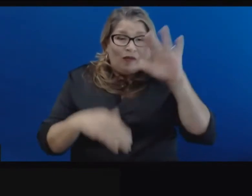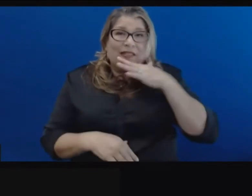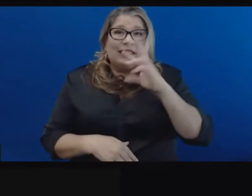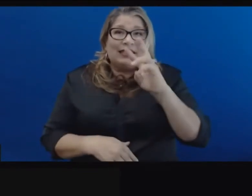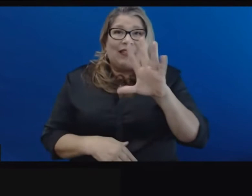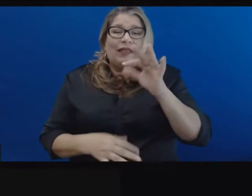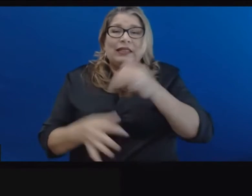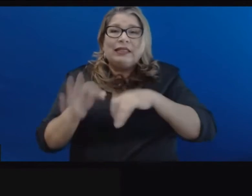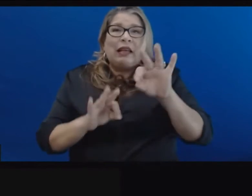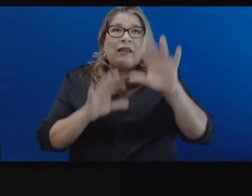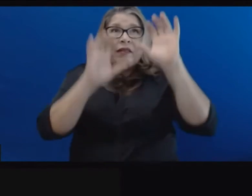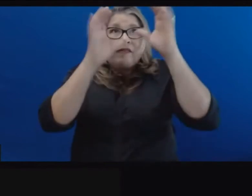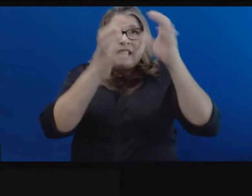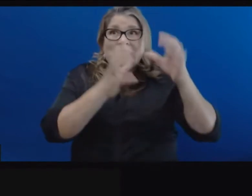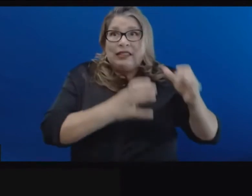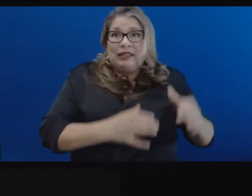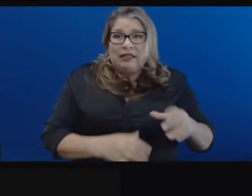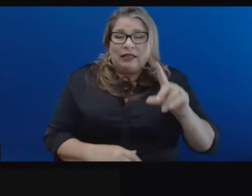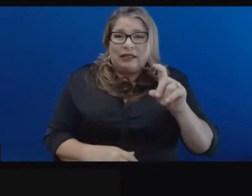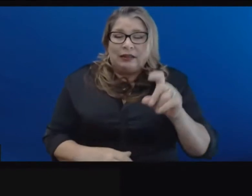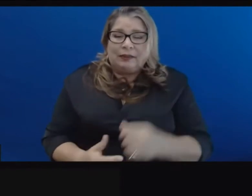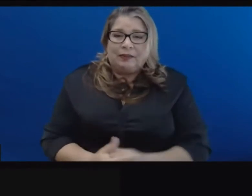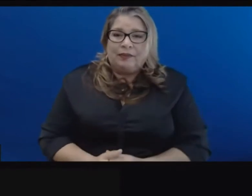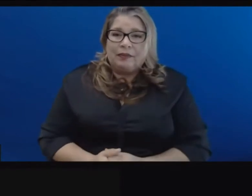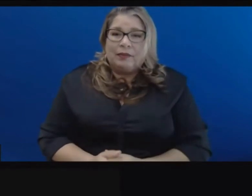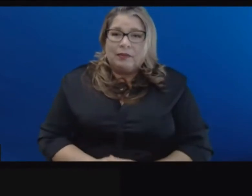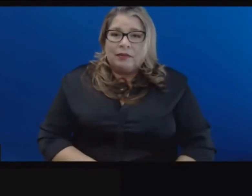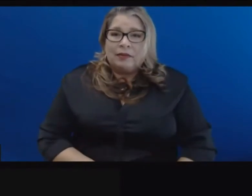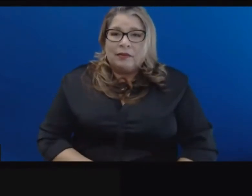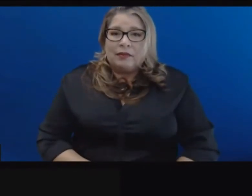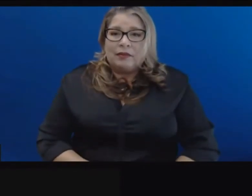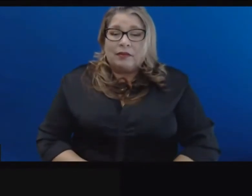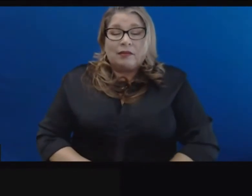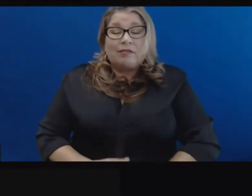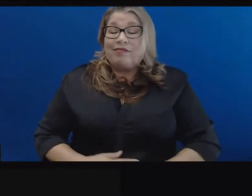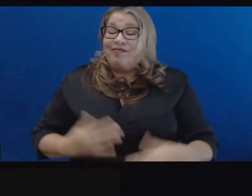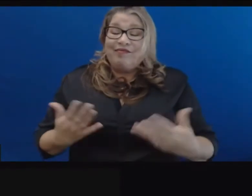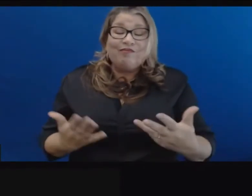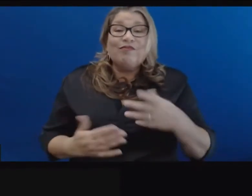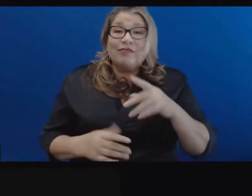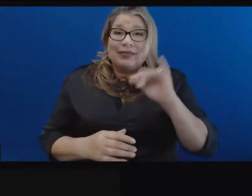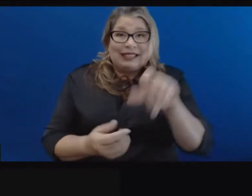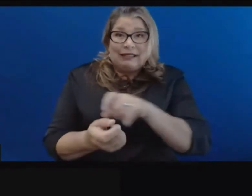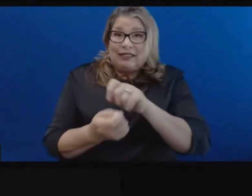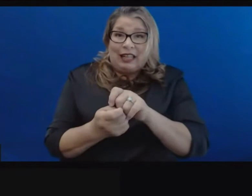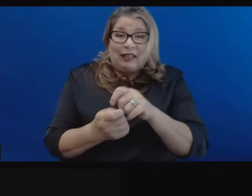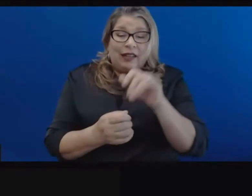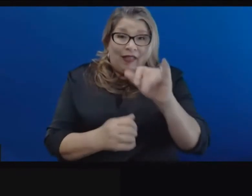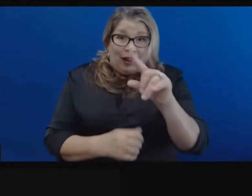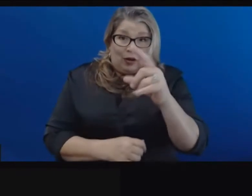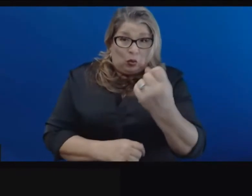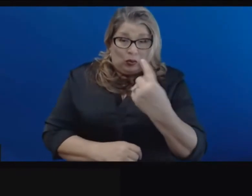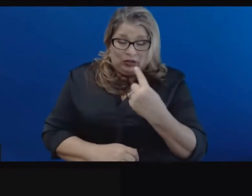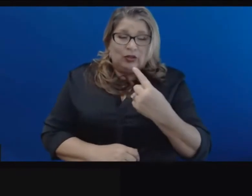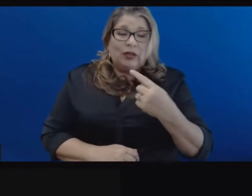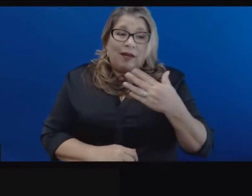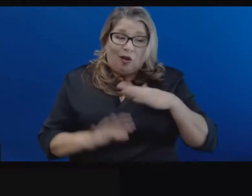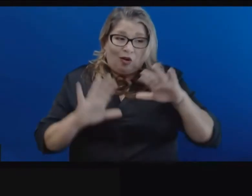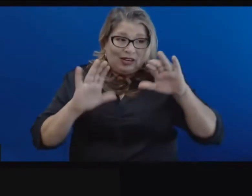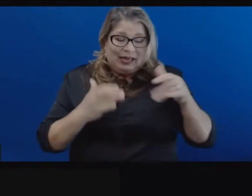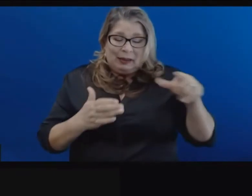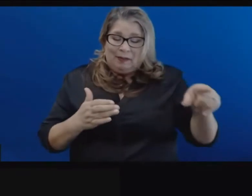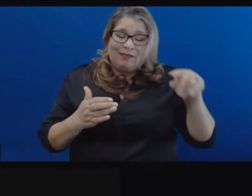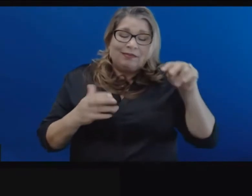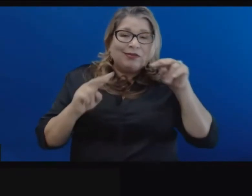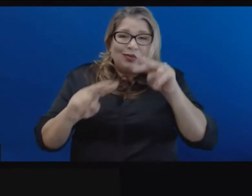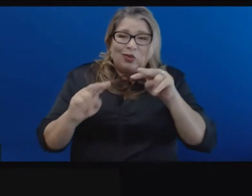I mean, this is exactly the question that the team's looking at today. I say that the guidance from the federal government that didn't